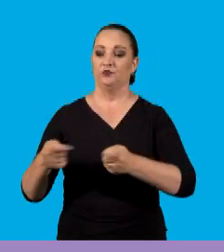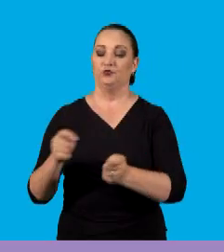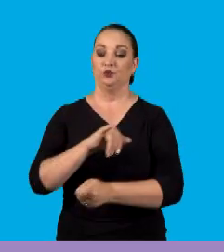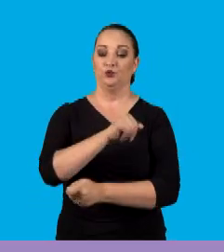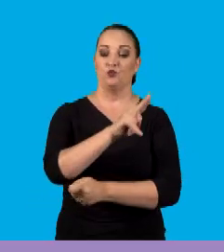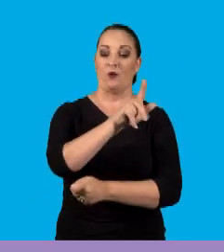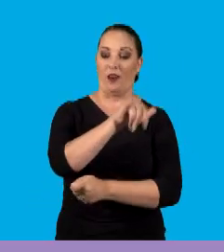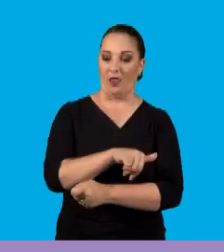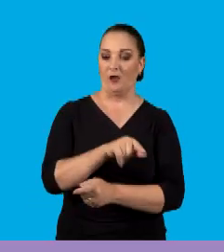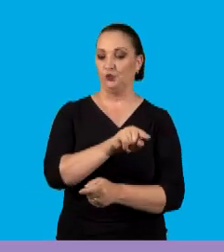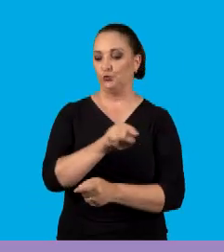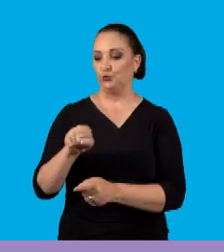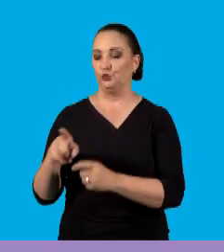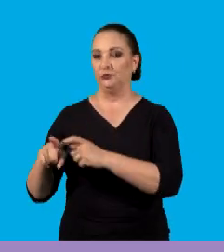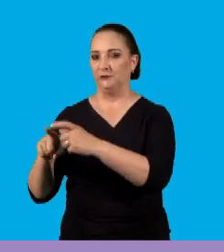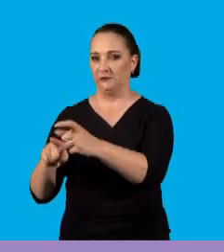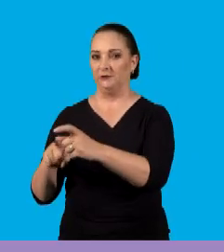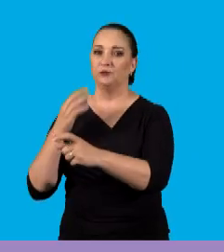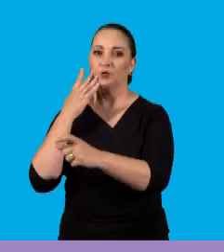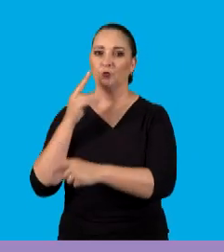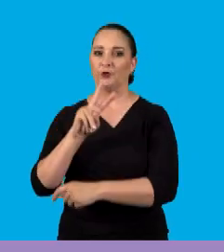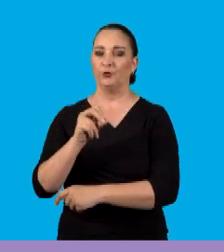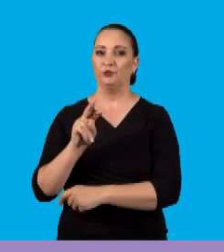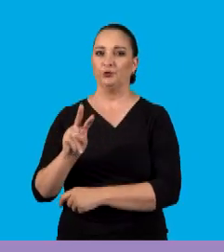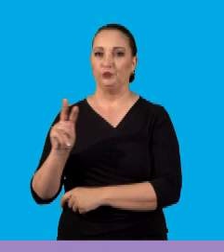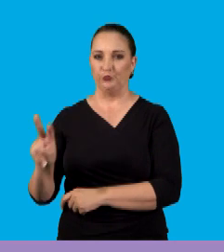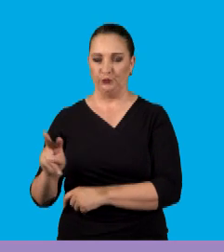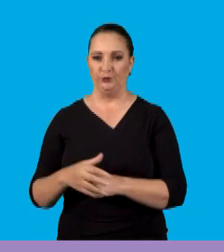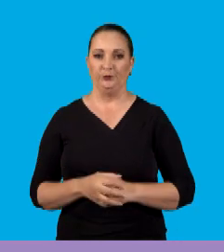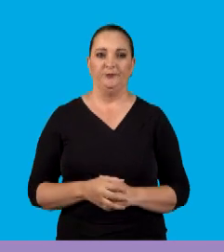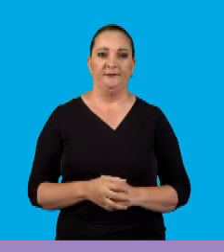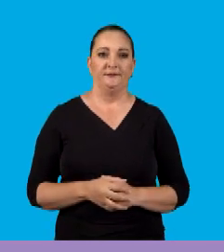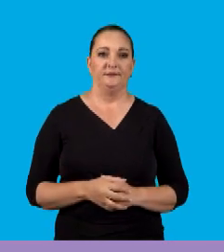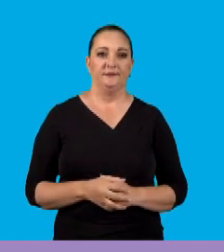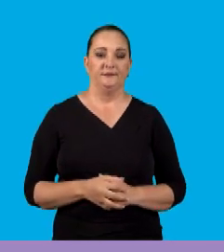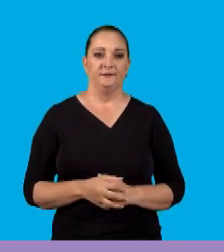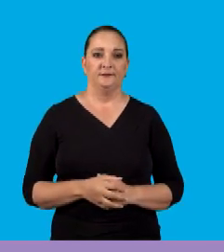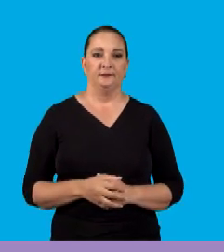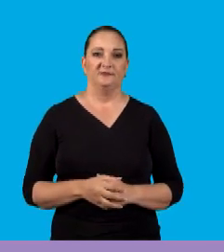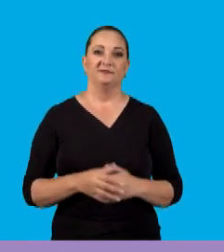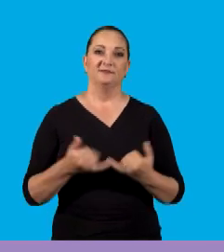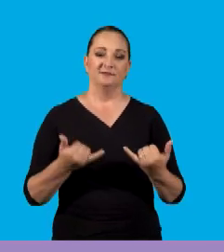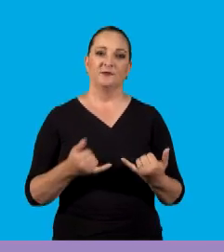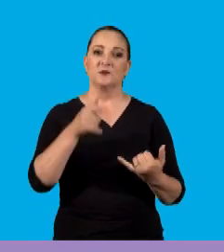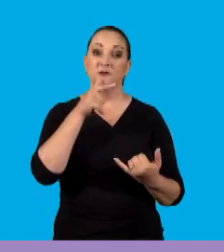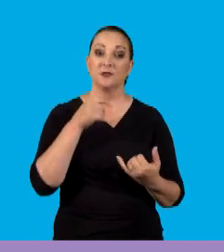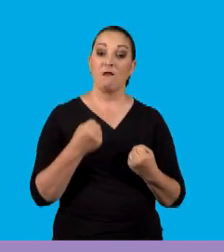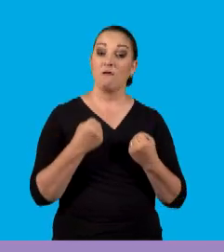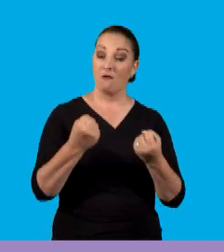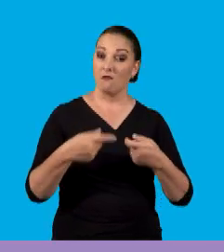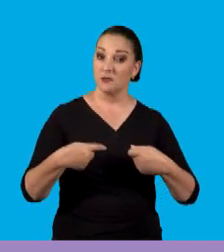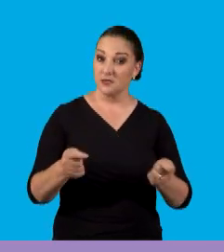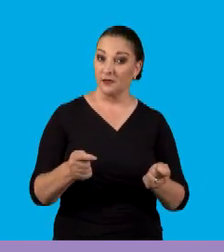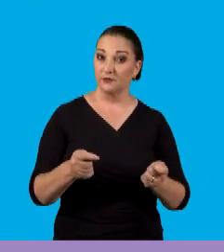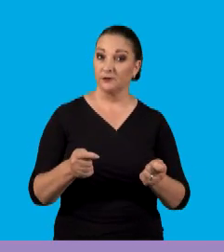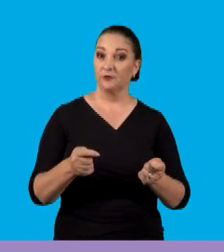and December of 2022. So we can see there that we are told car sales 2022.